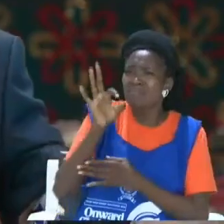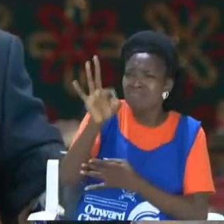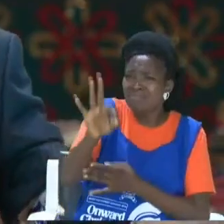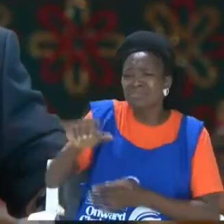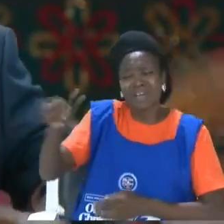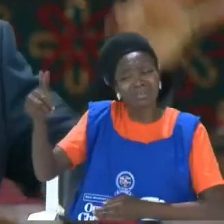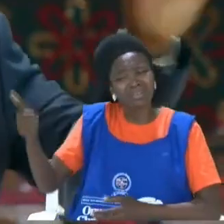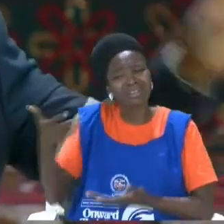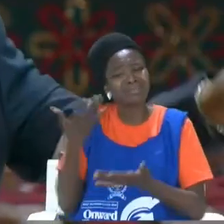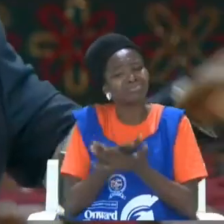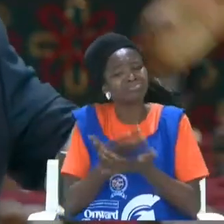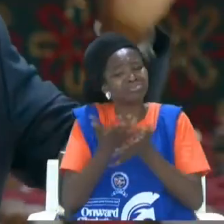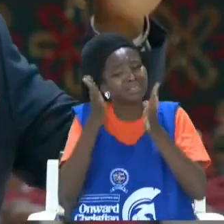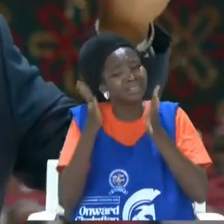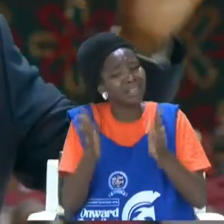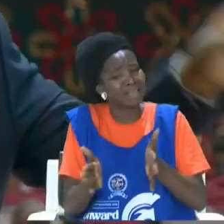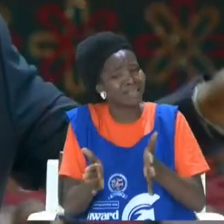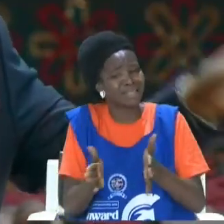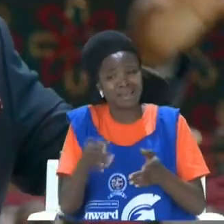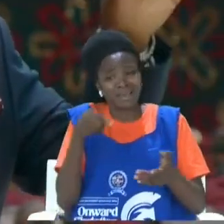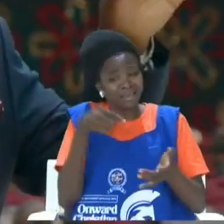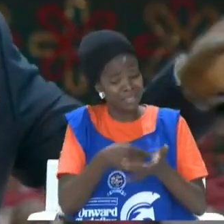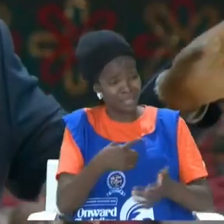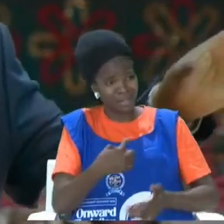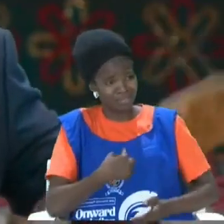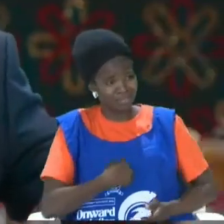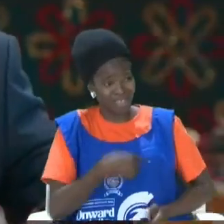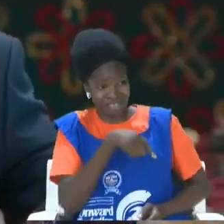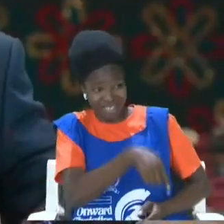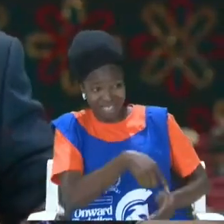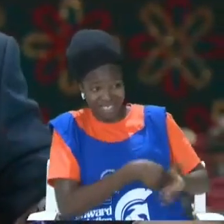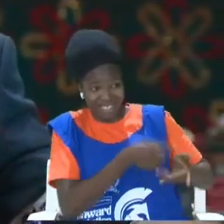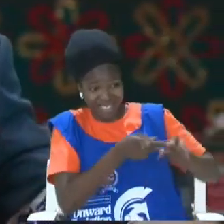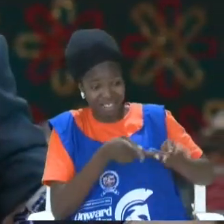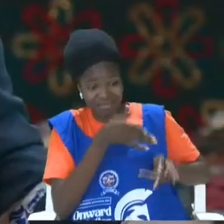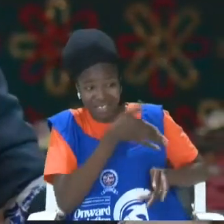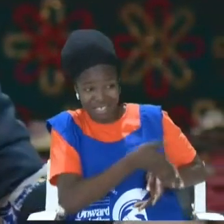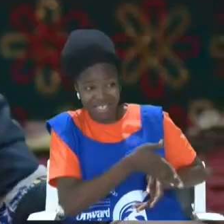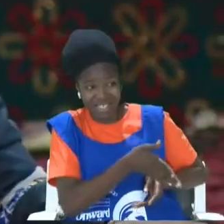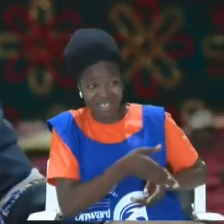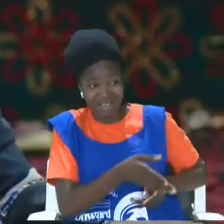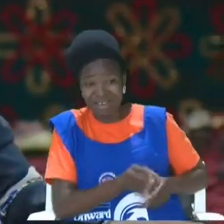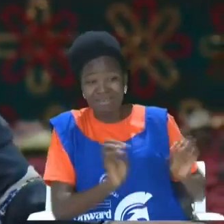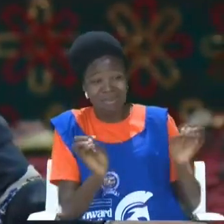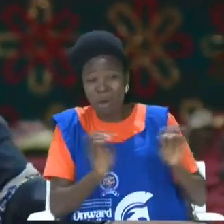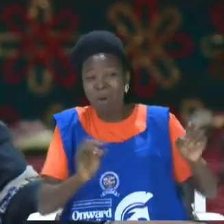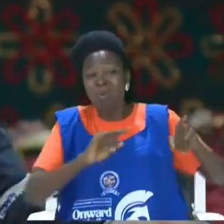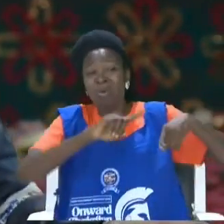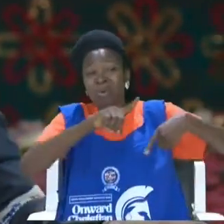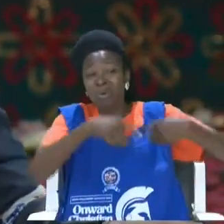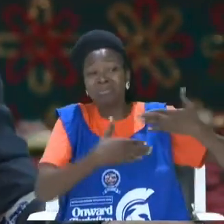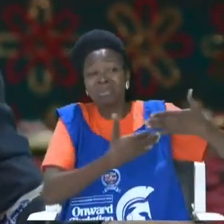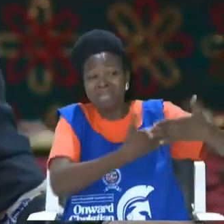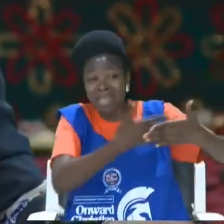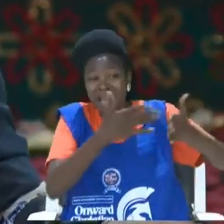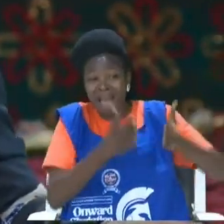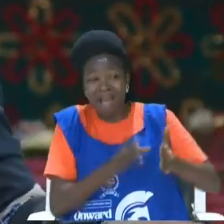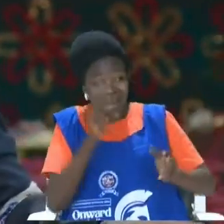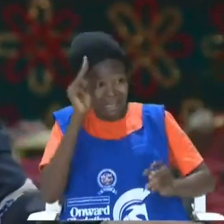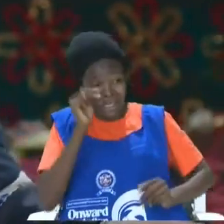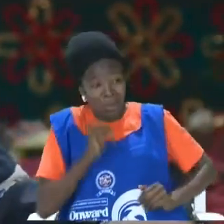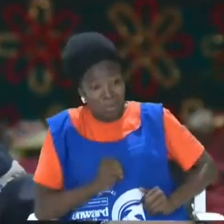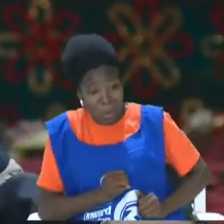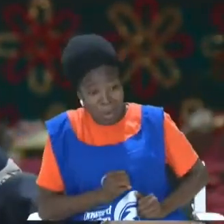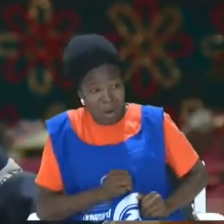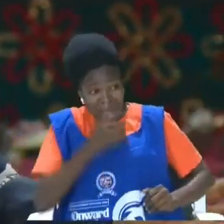prisoners. These ones in the condemned section of the prison, no one goes near them. They've already